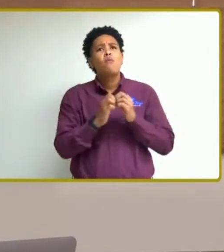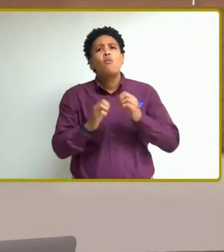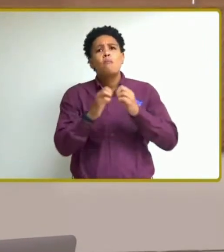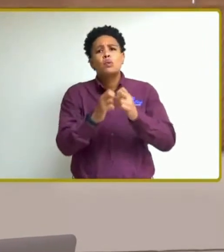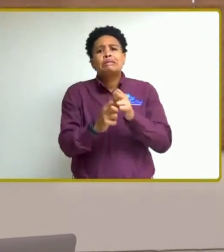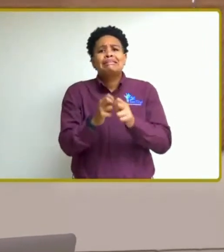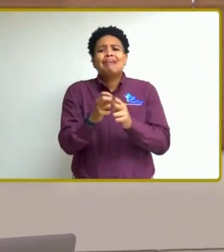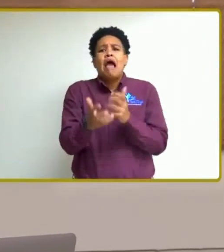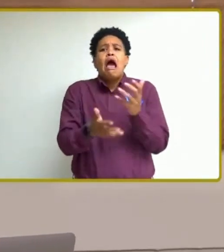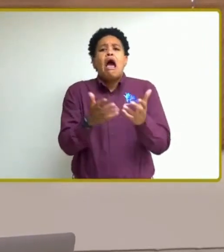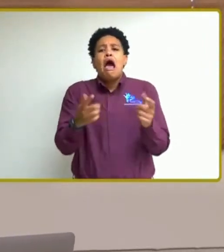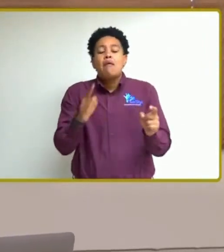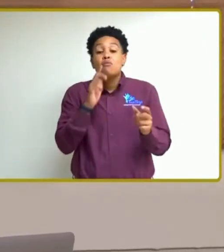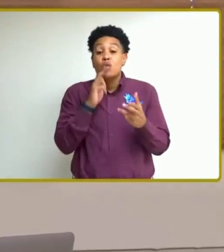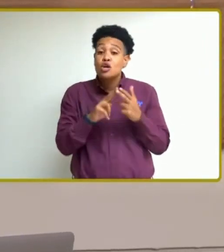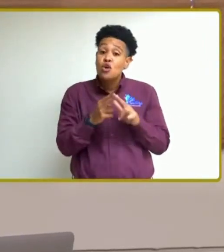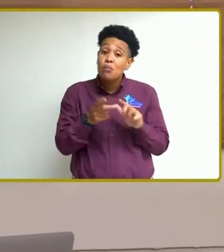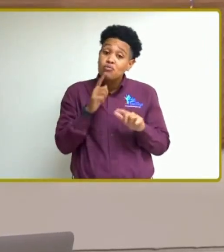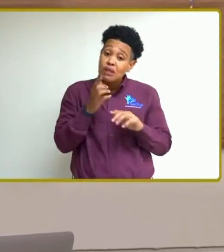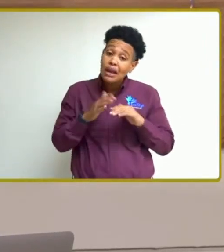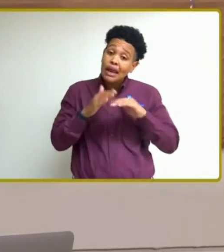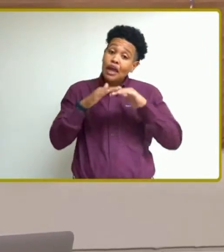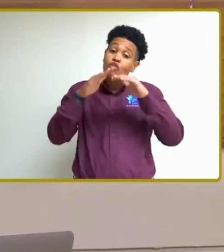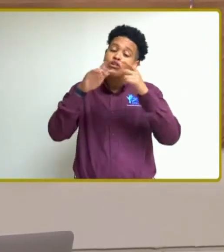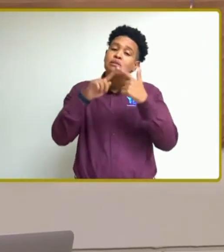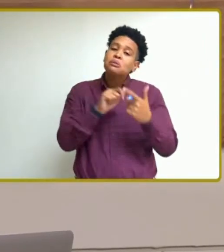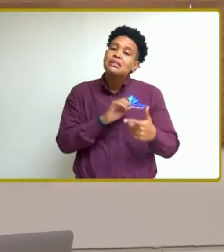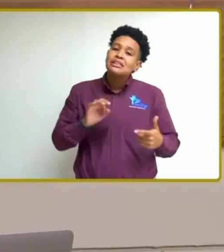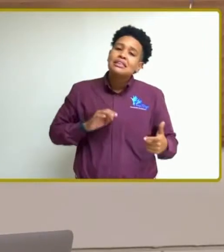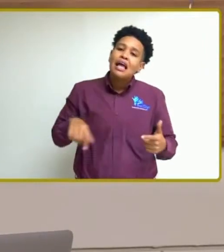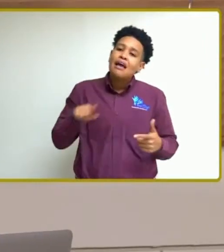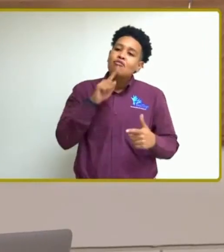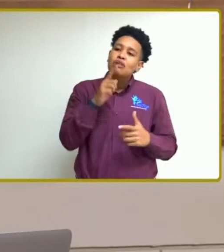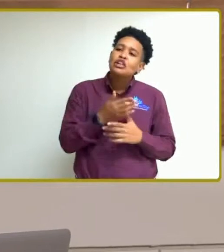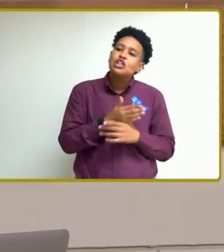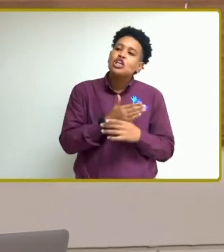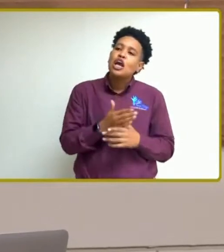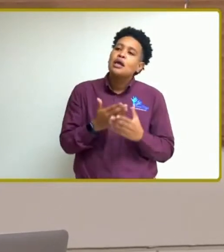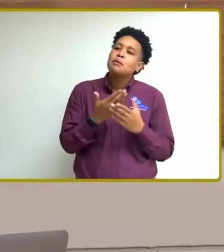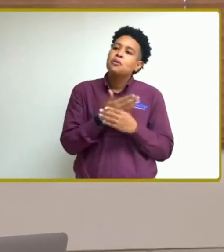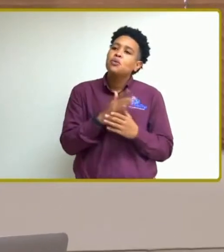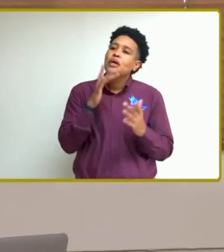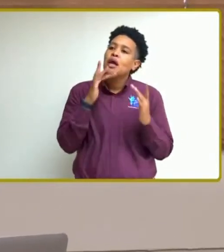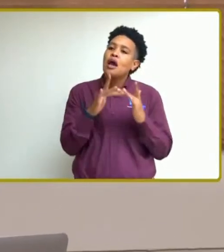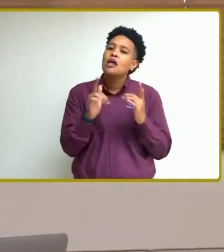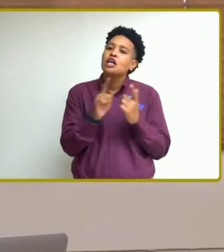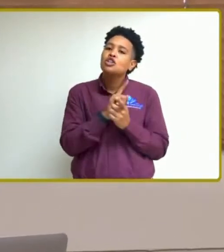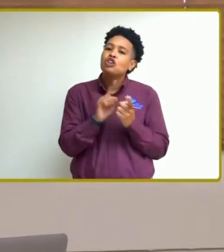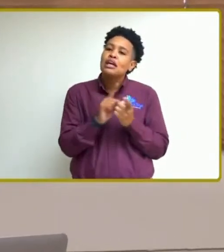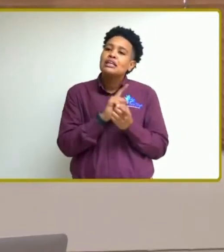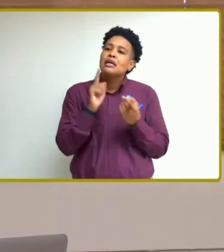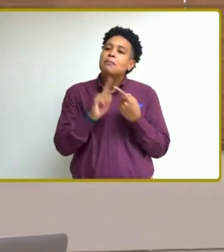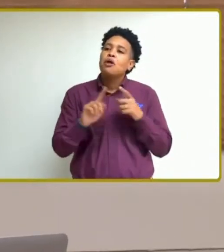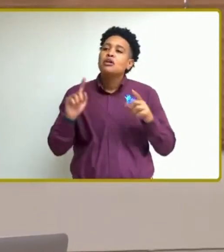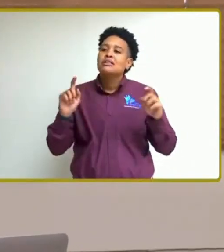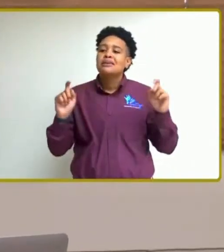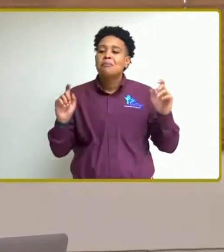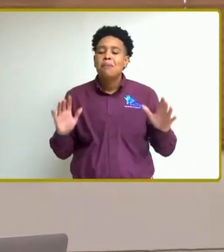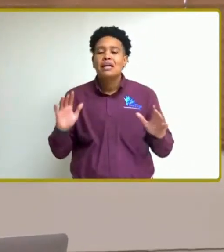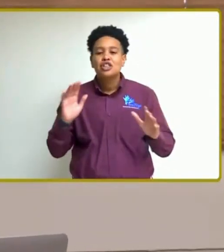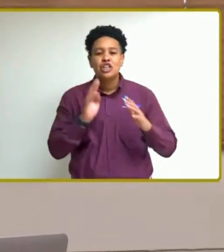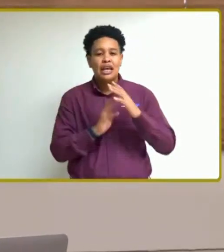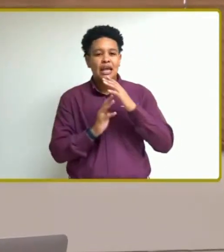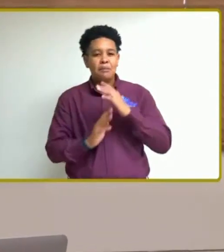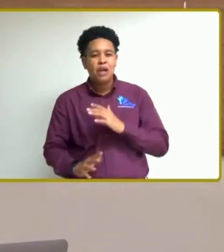difficult as the numbers increase and the staff are shared between contact tracing and manning